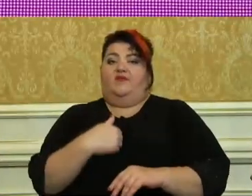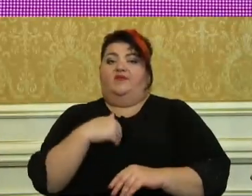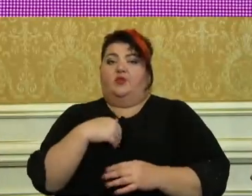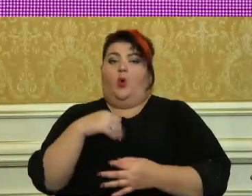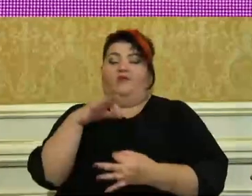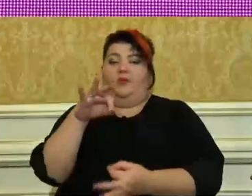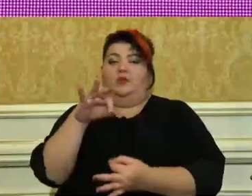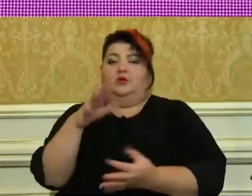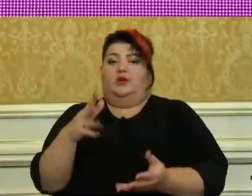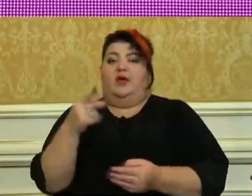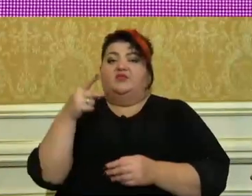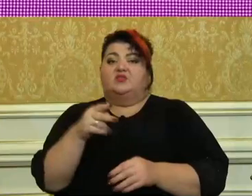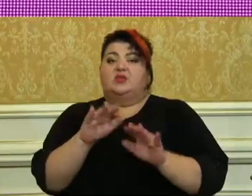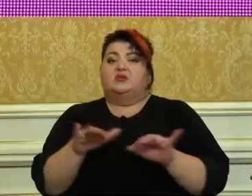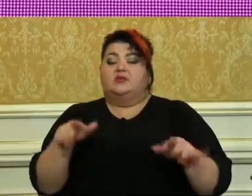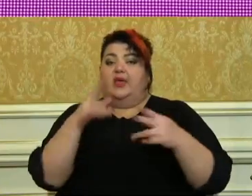1,500 women are widows.